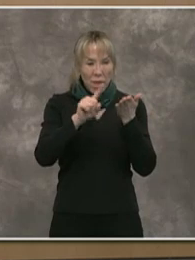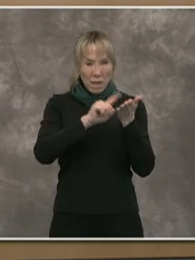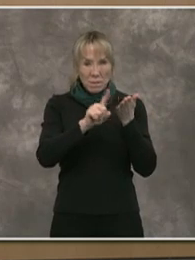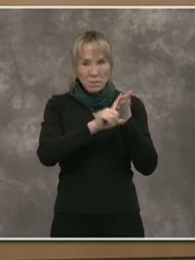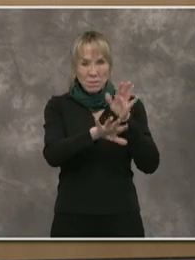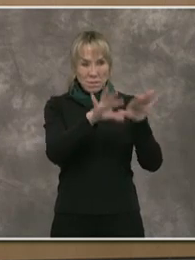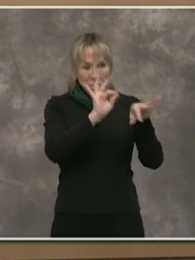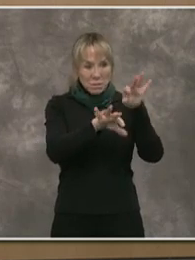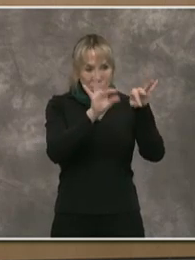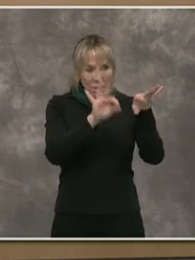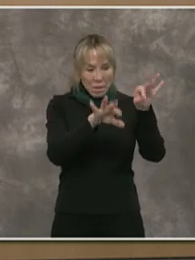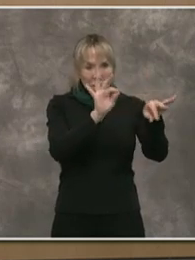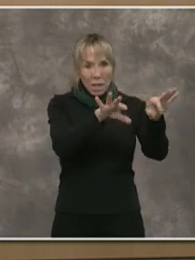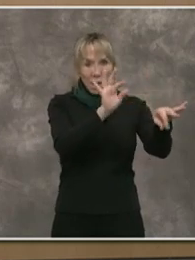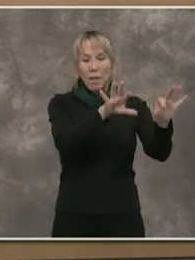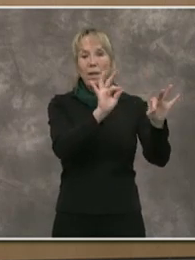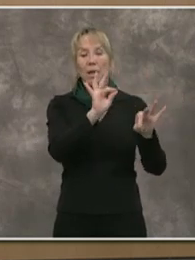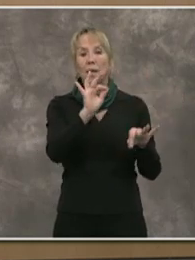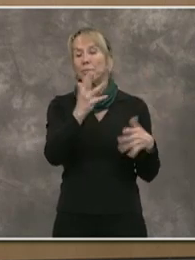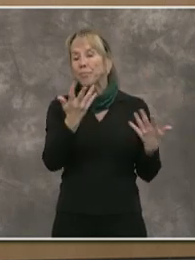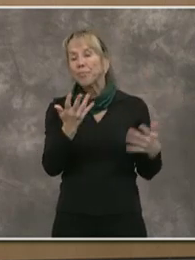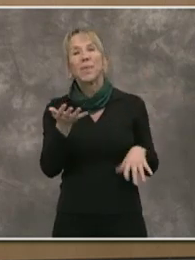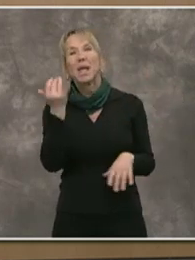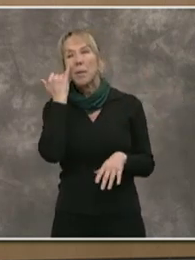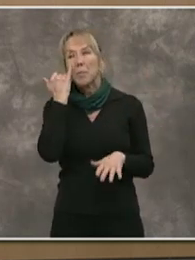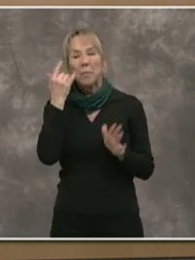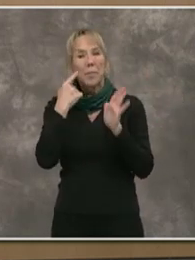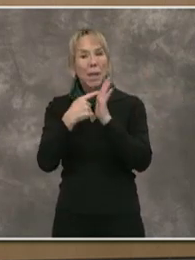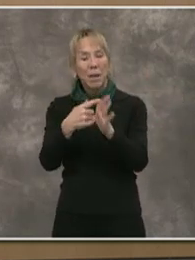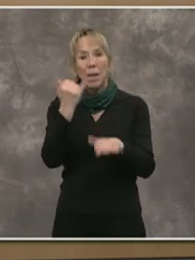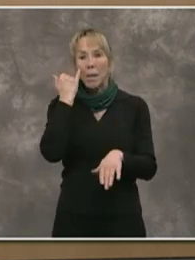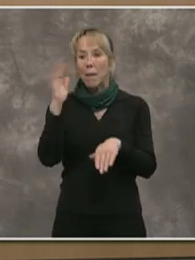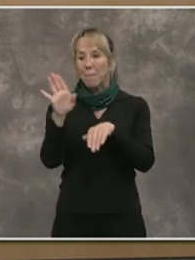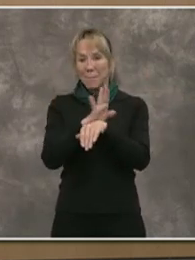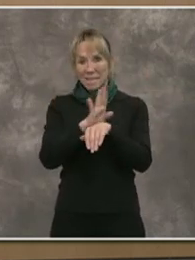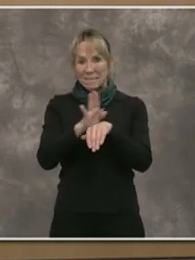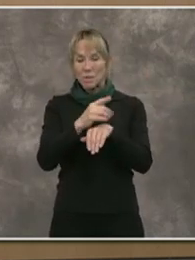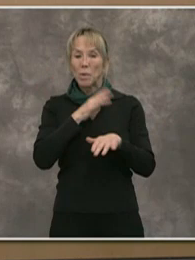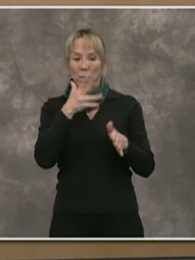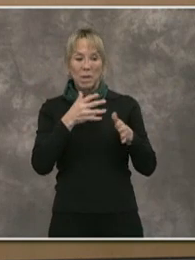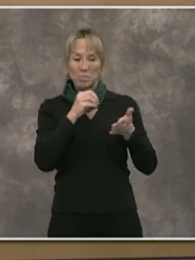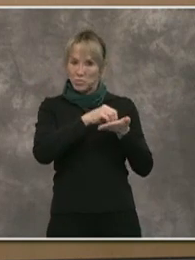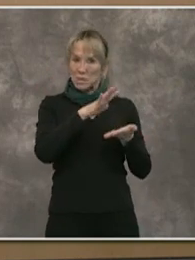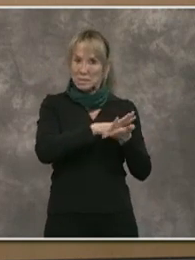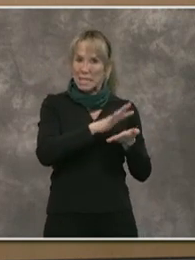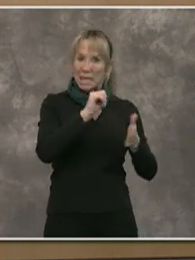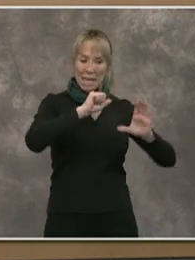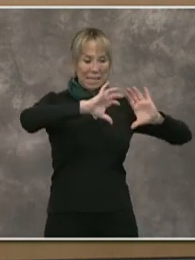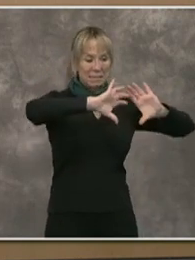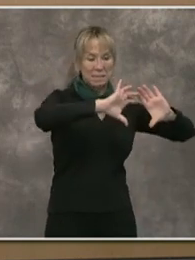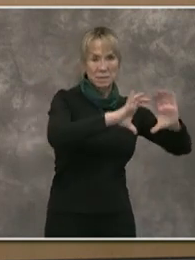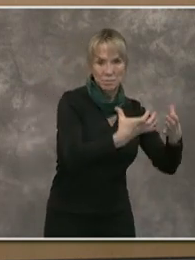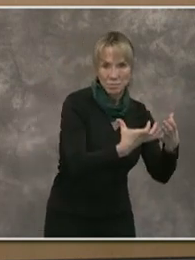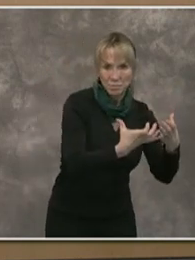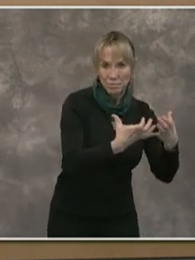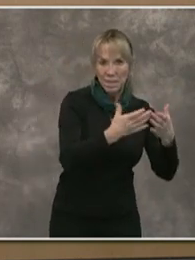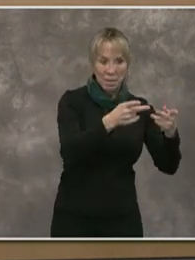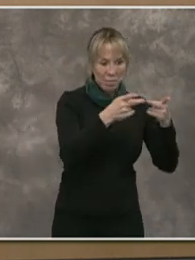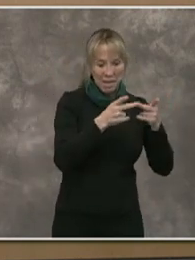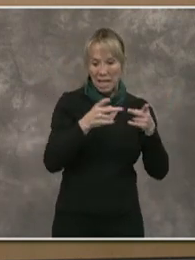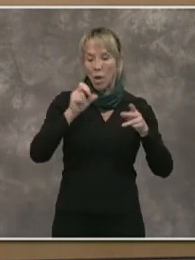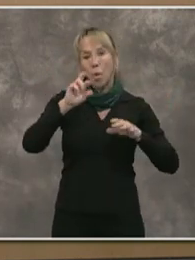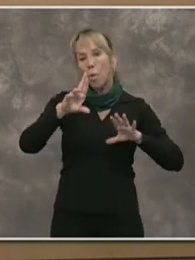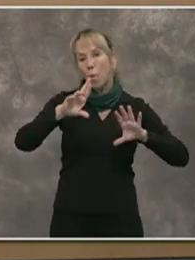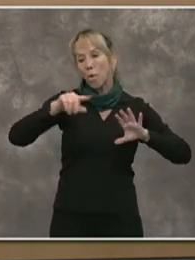investigation, if it's a business, it will be either recorded as a congregate setting or a community setting. So at this